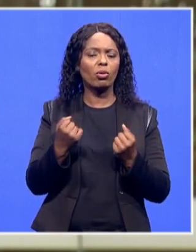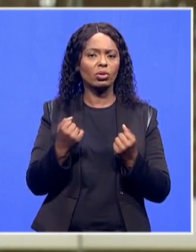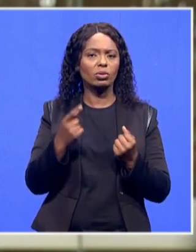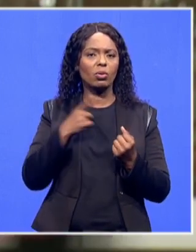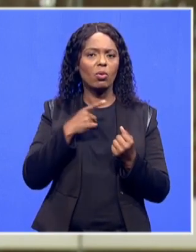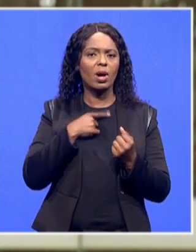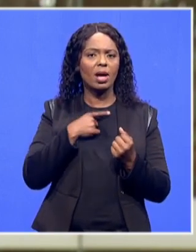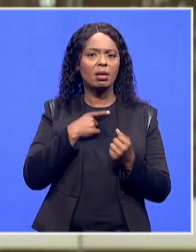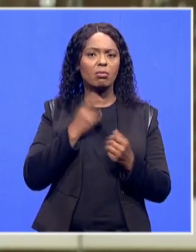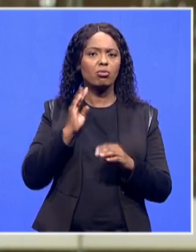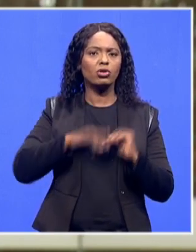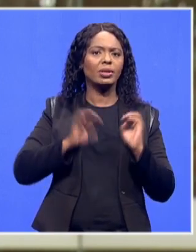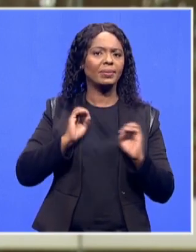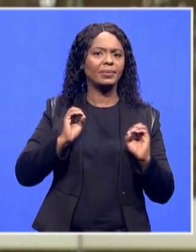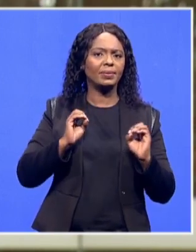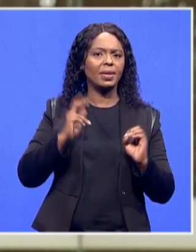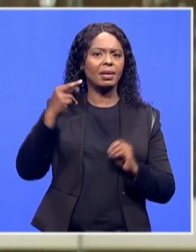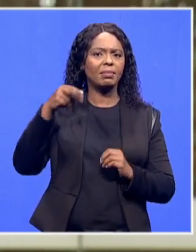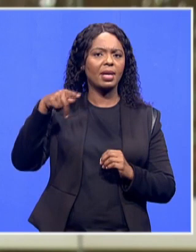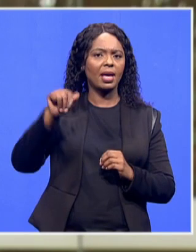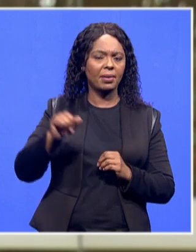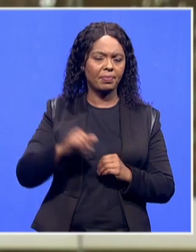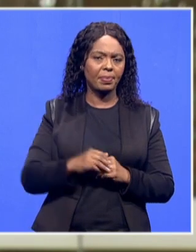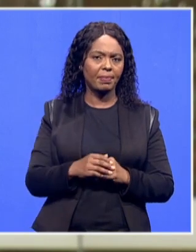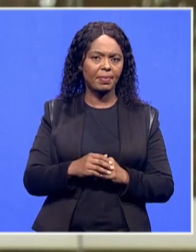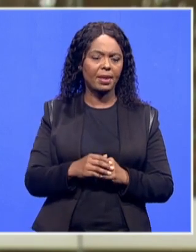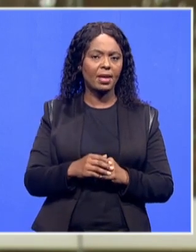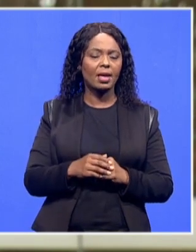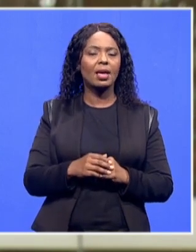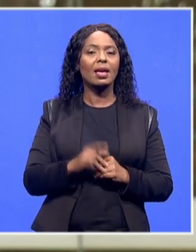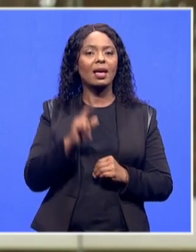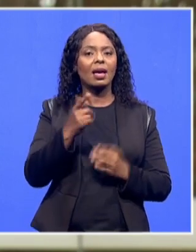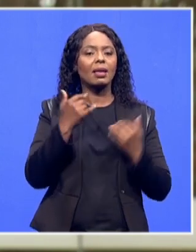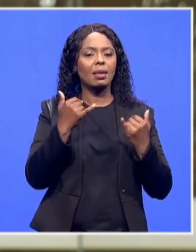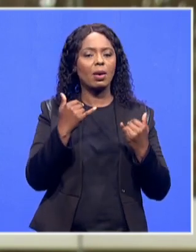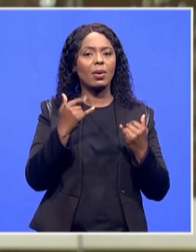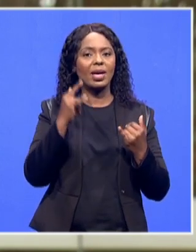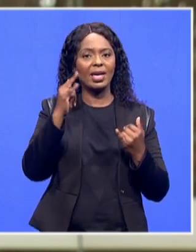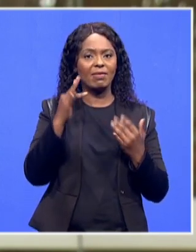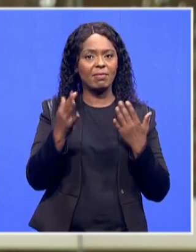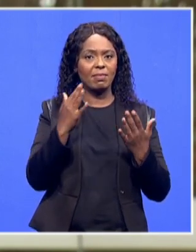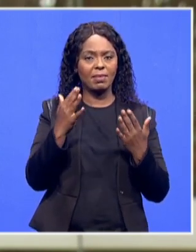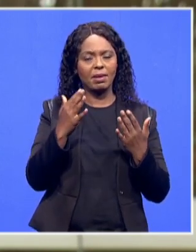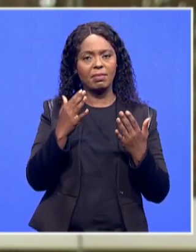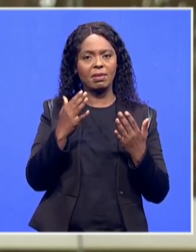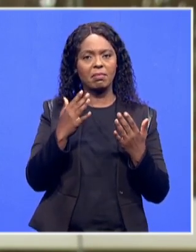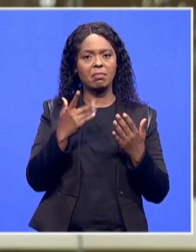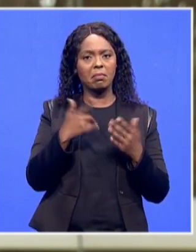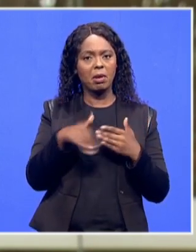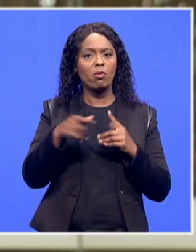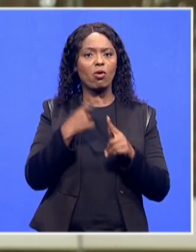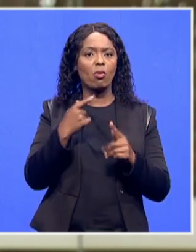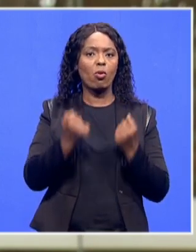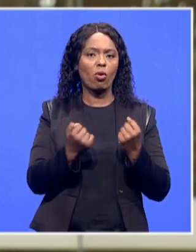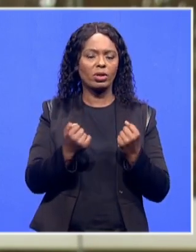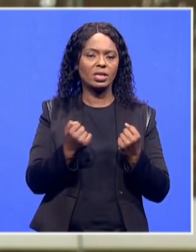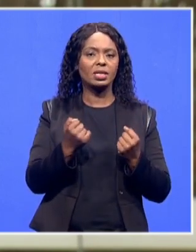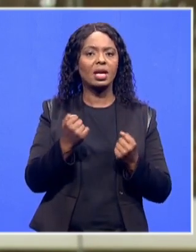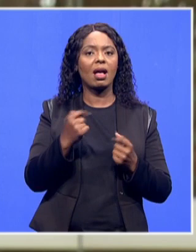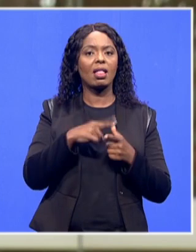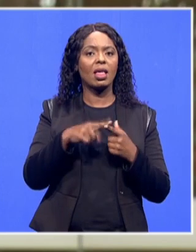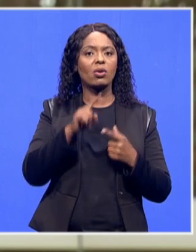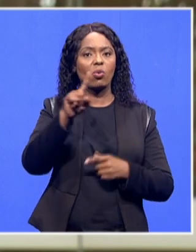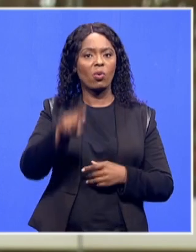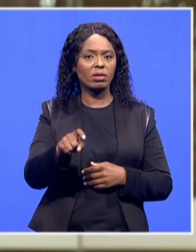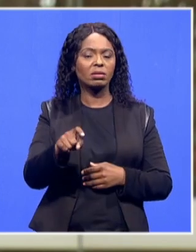noli prosecute. Okay, my view is, should it be thrown out of court? The question will then be based